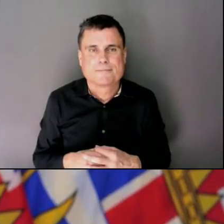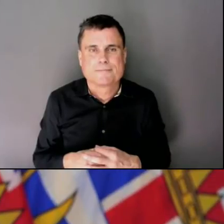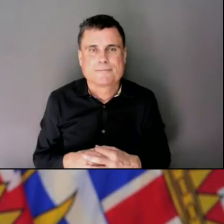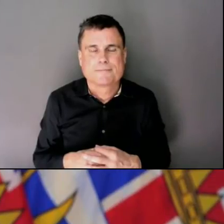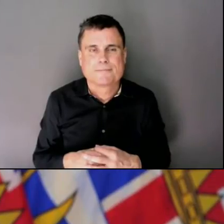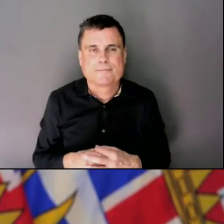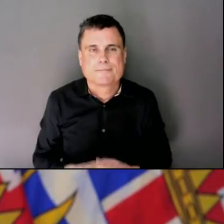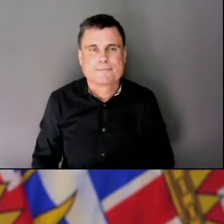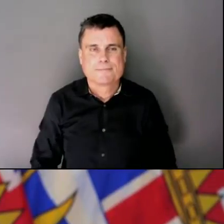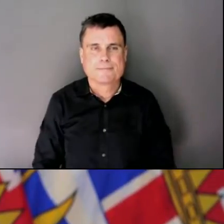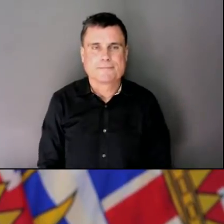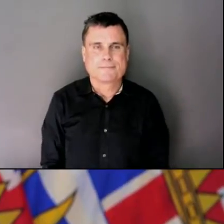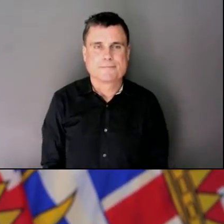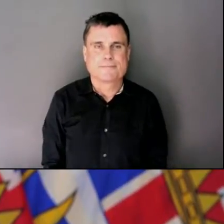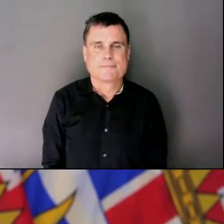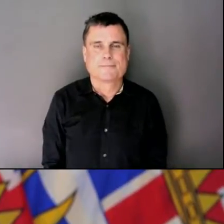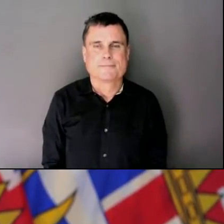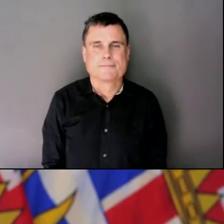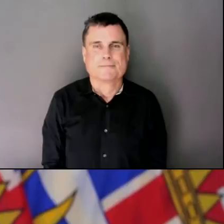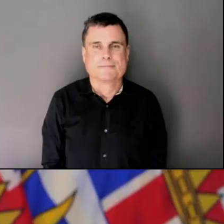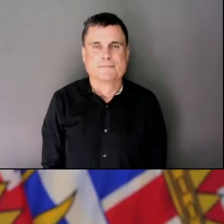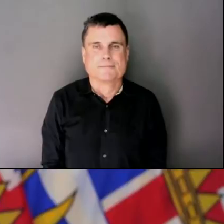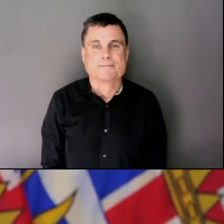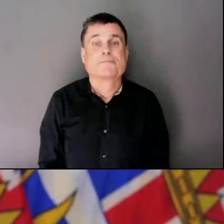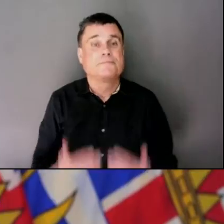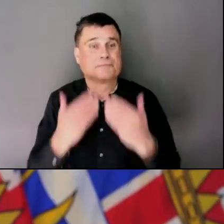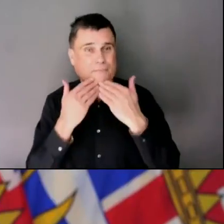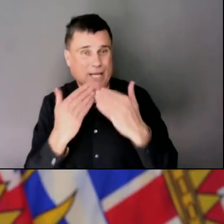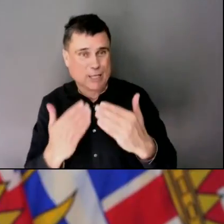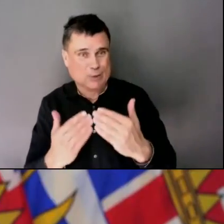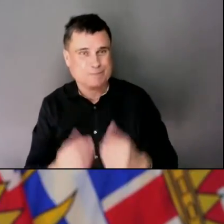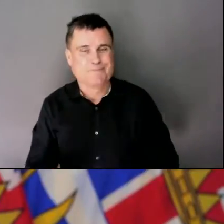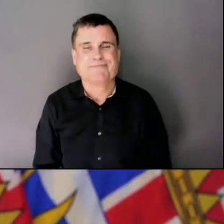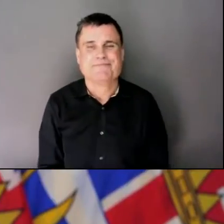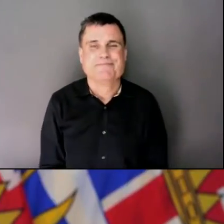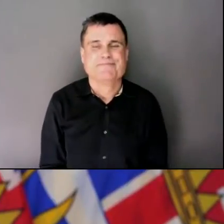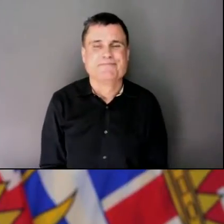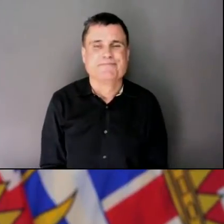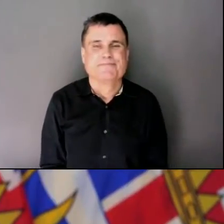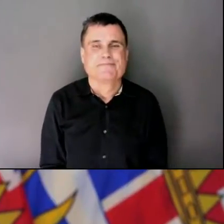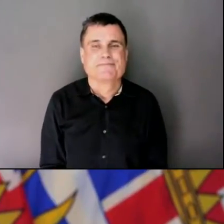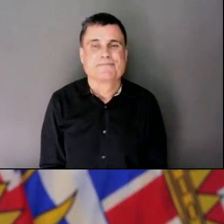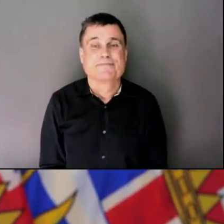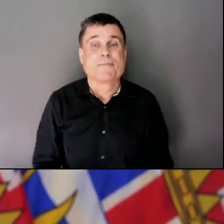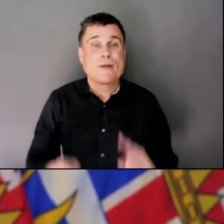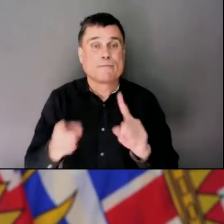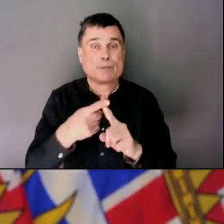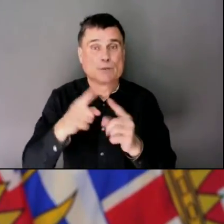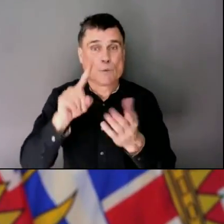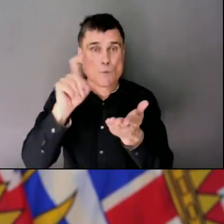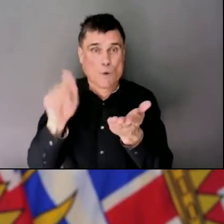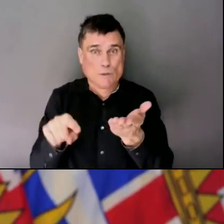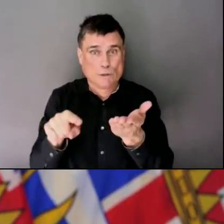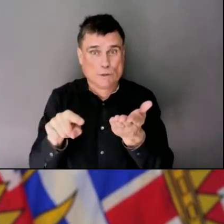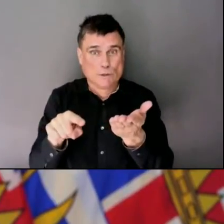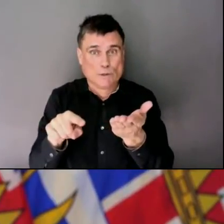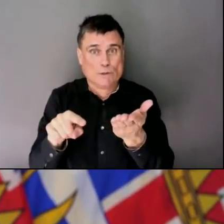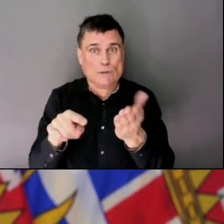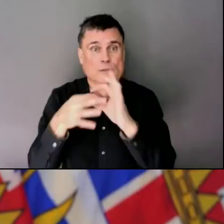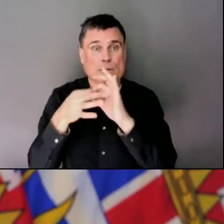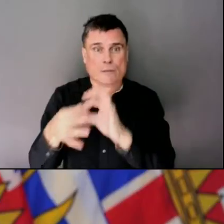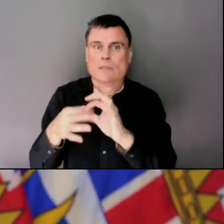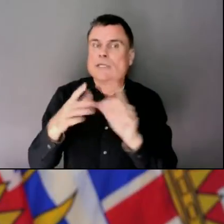Mary. Well, thanks very much. My first question concerns seniors.